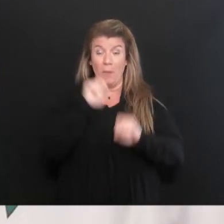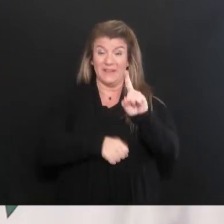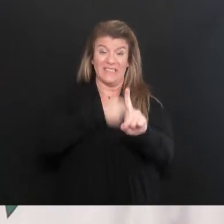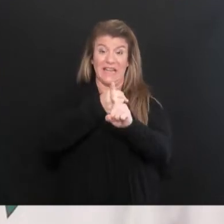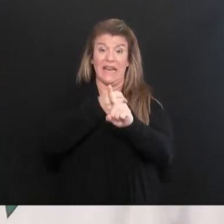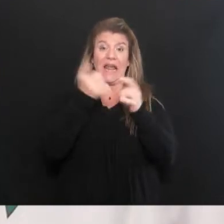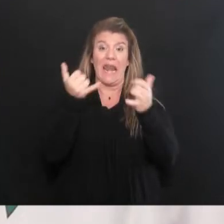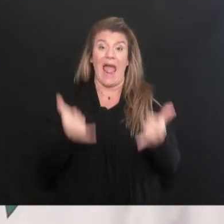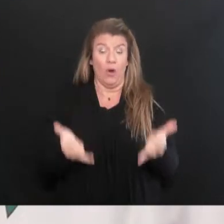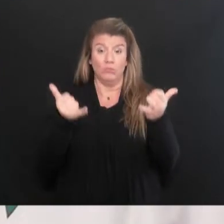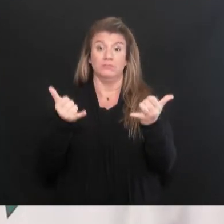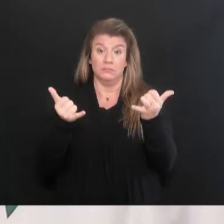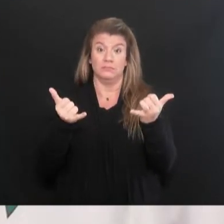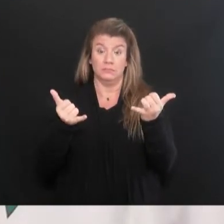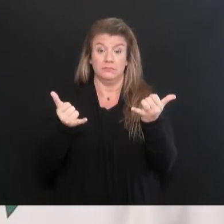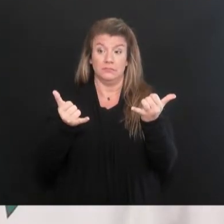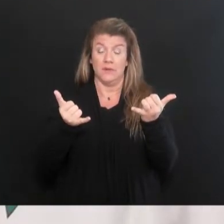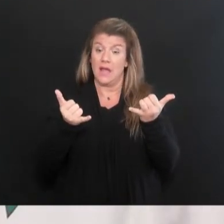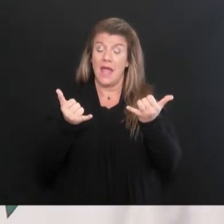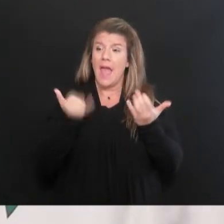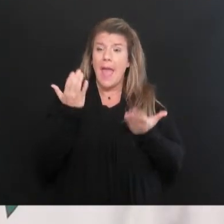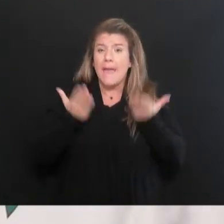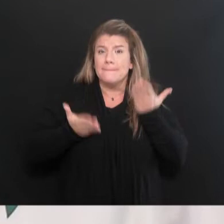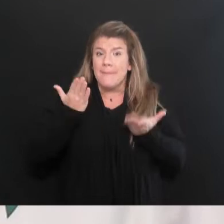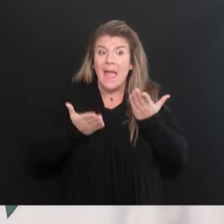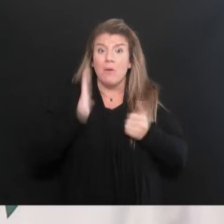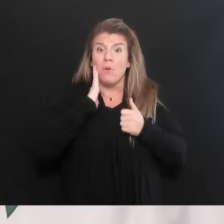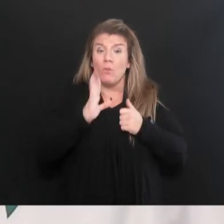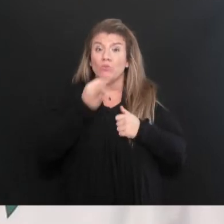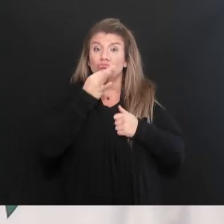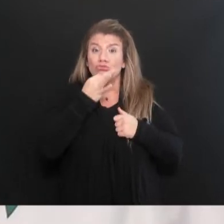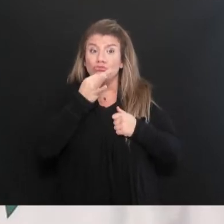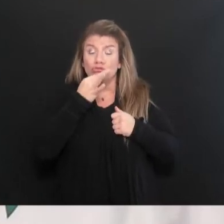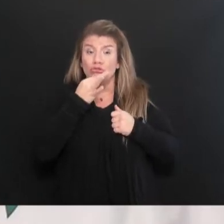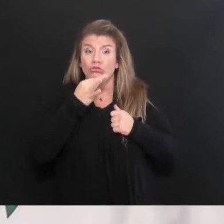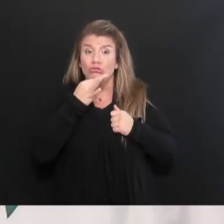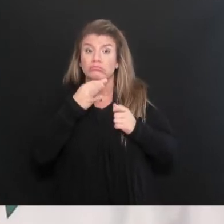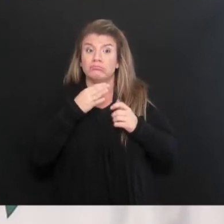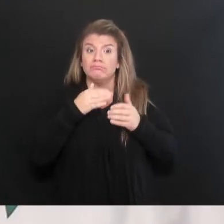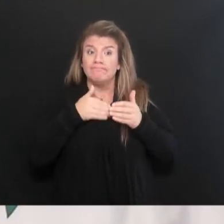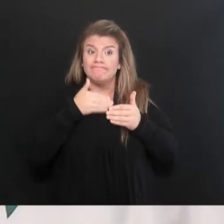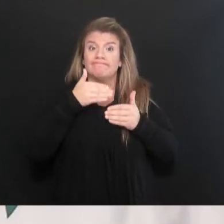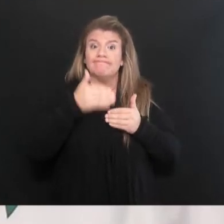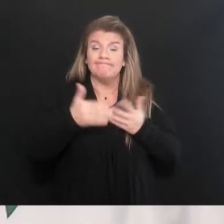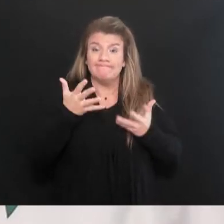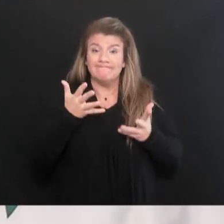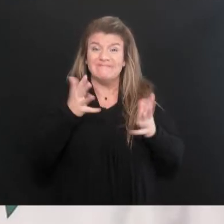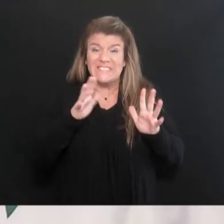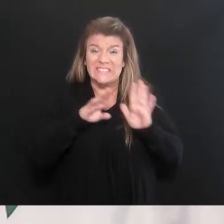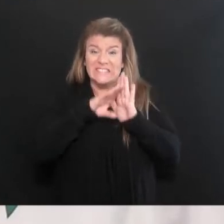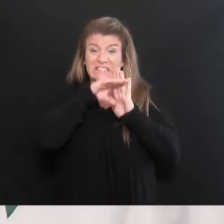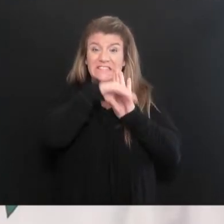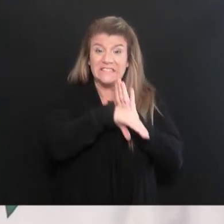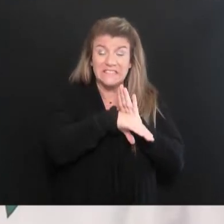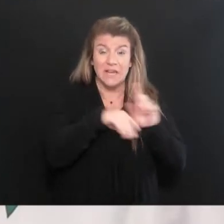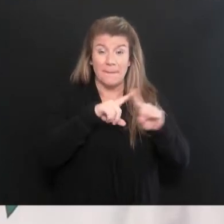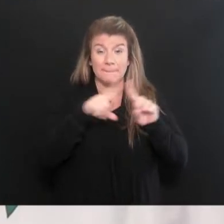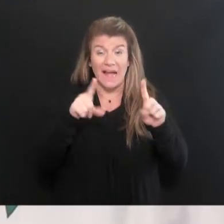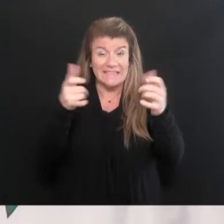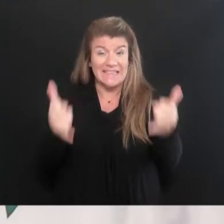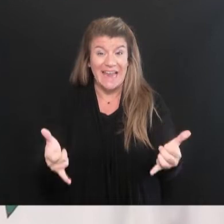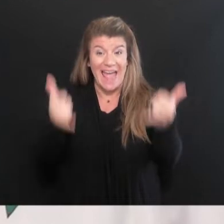and truly maybe even starting to move past us just a little bit. But nevertheless, we've lost 80